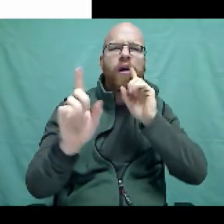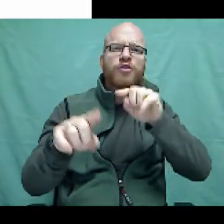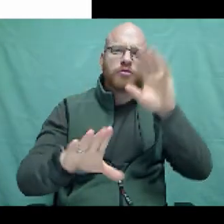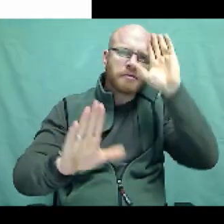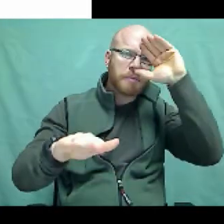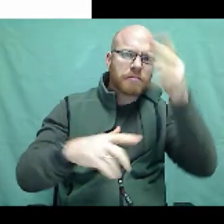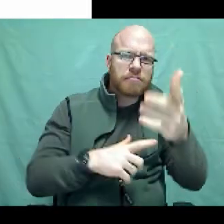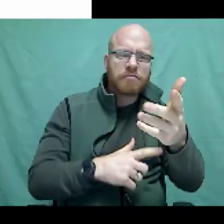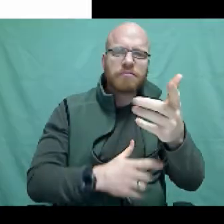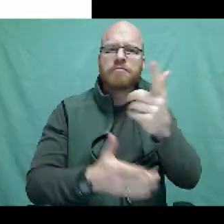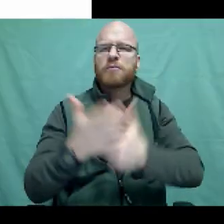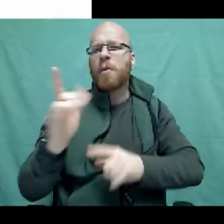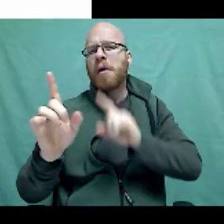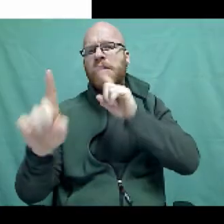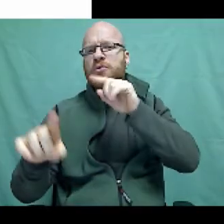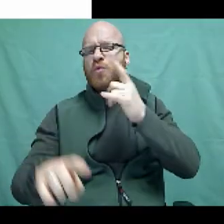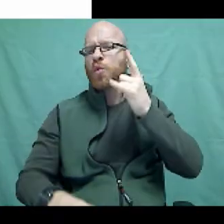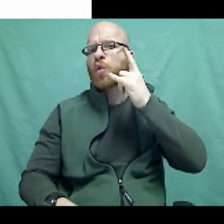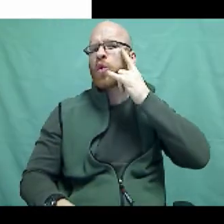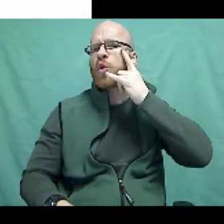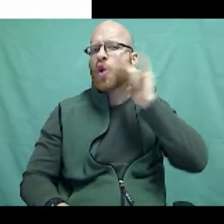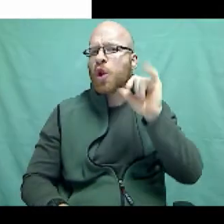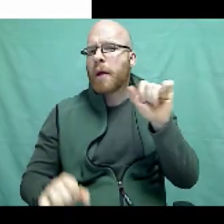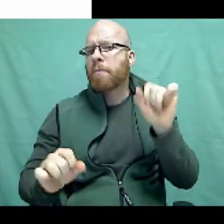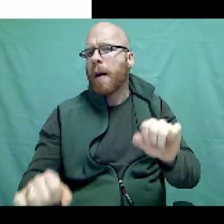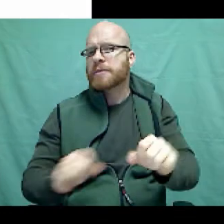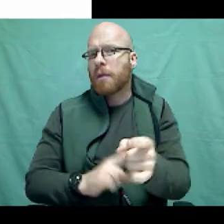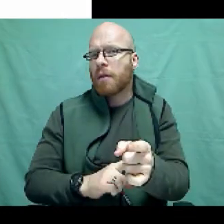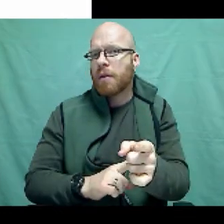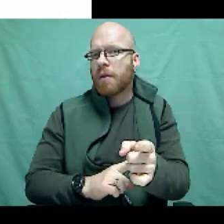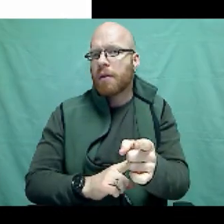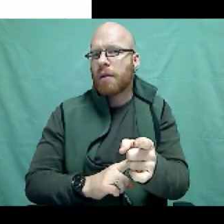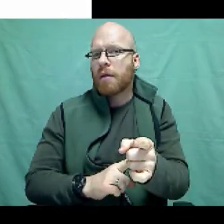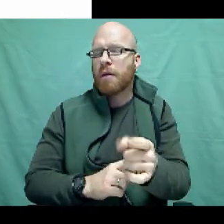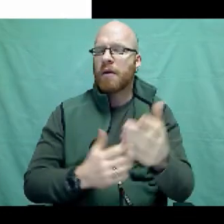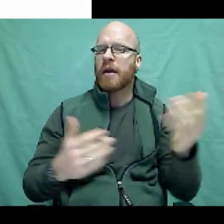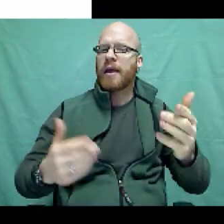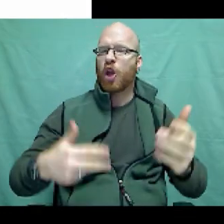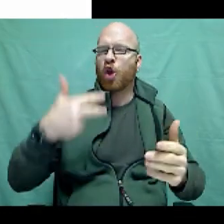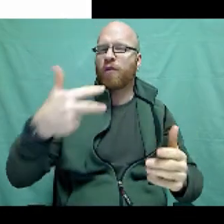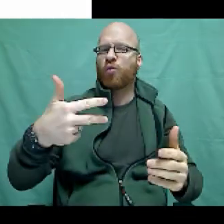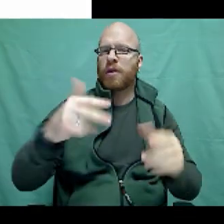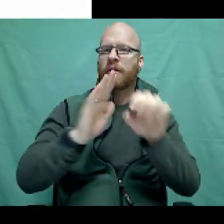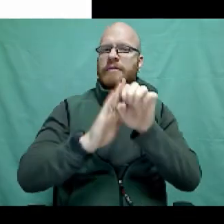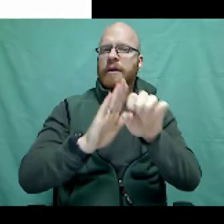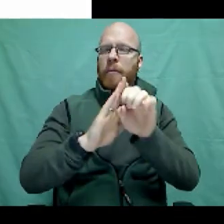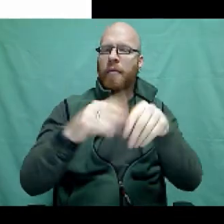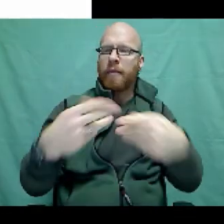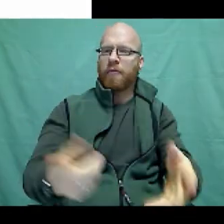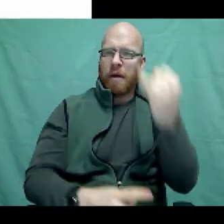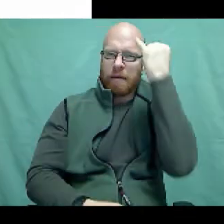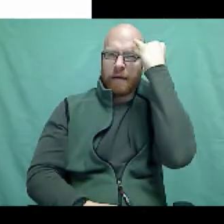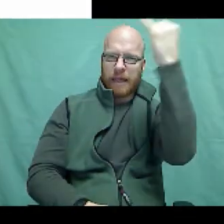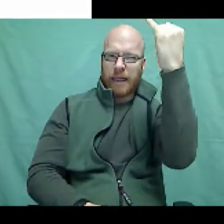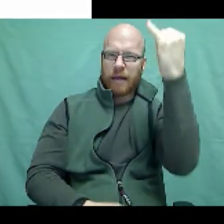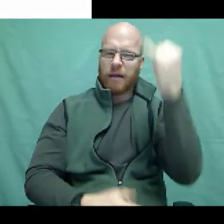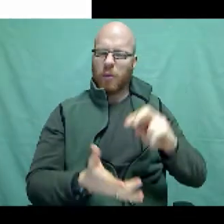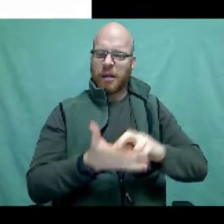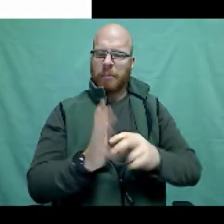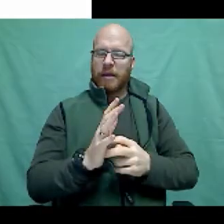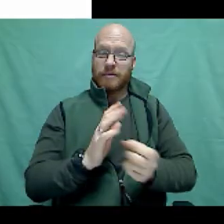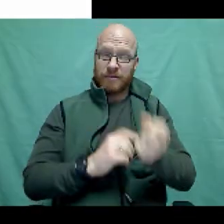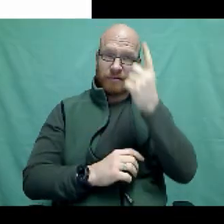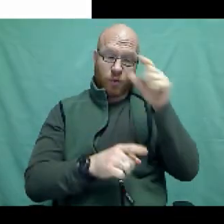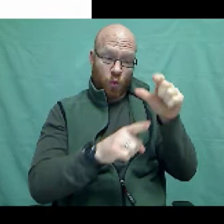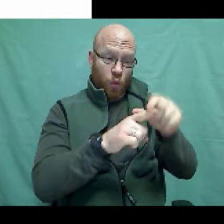a preview of what to expect, to look at answers that are possible and answers that aren't possible. And these three examples